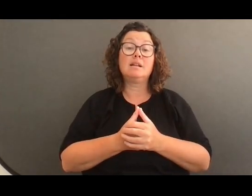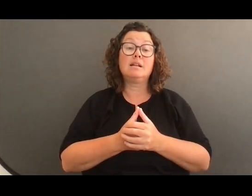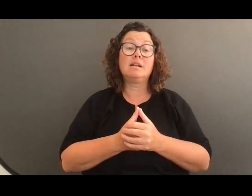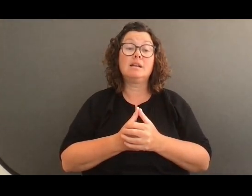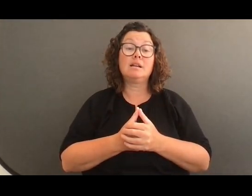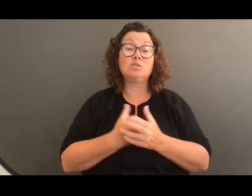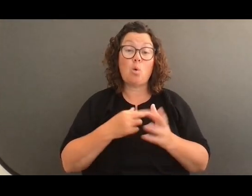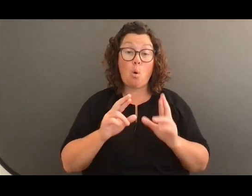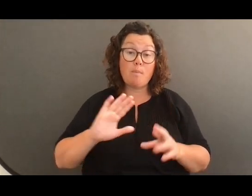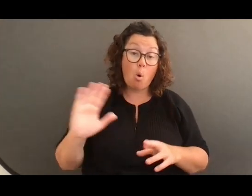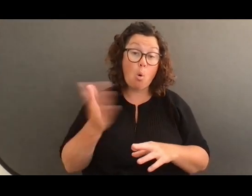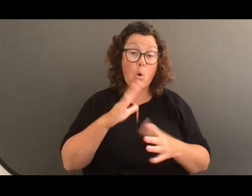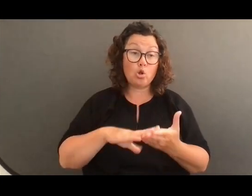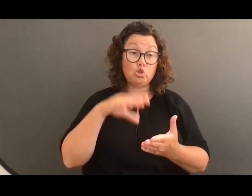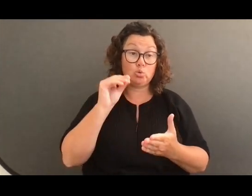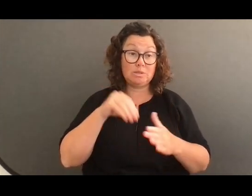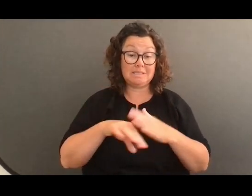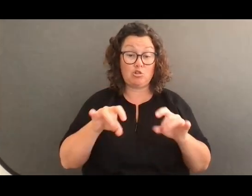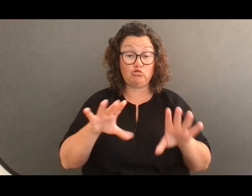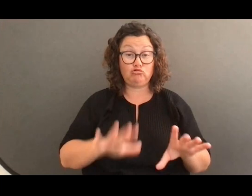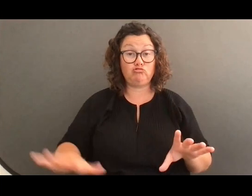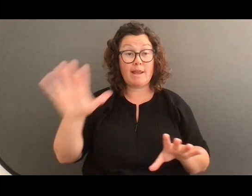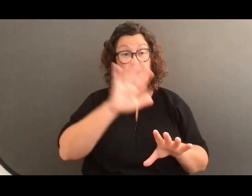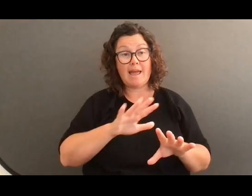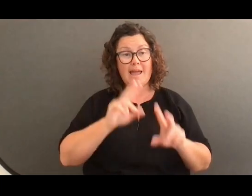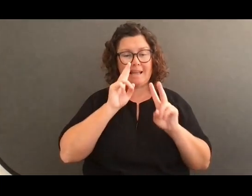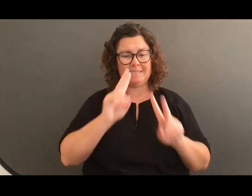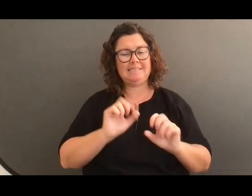the uniqueness in their environment. So thank you.